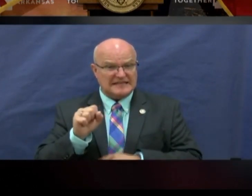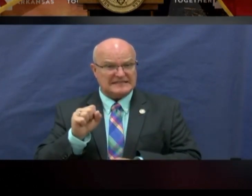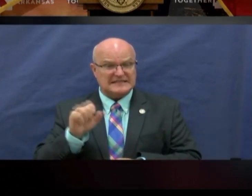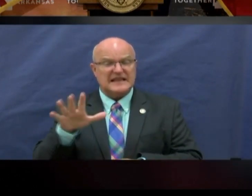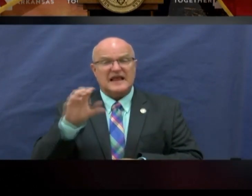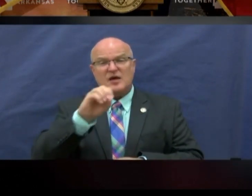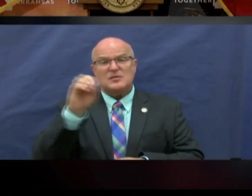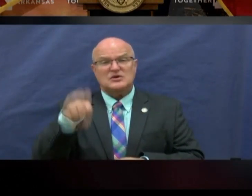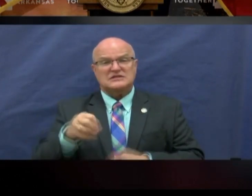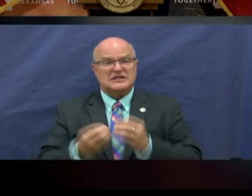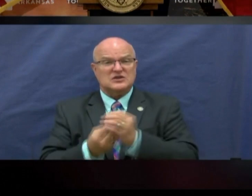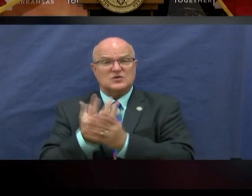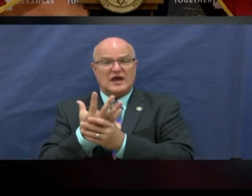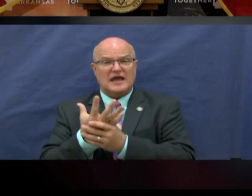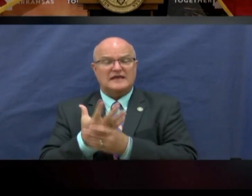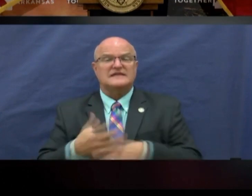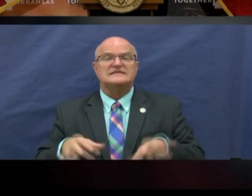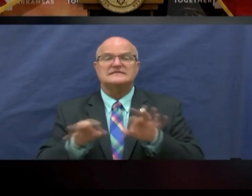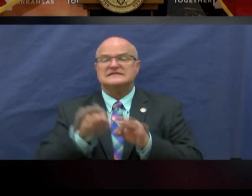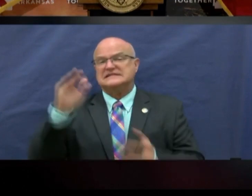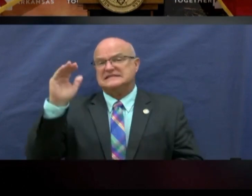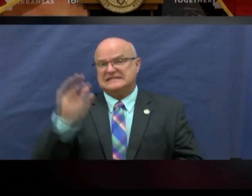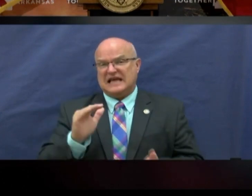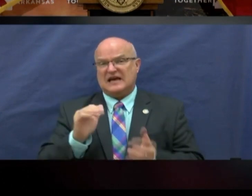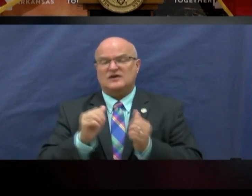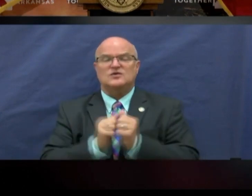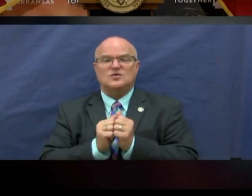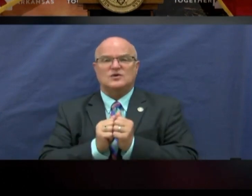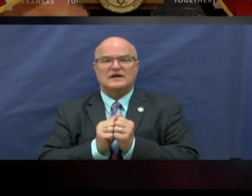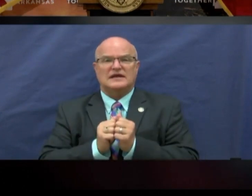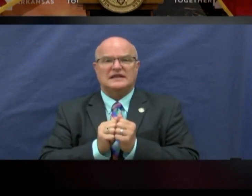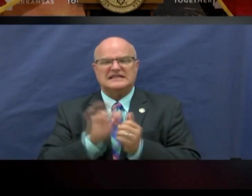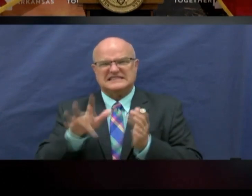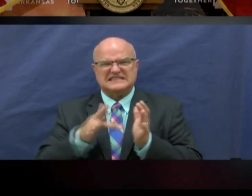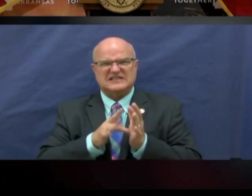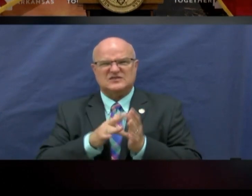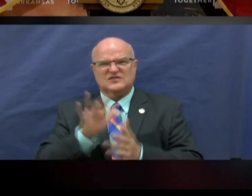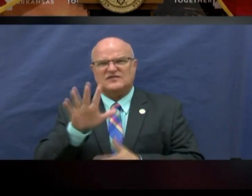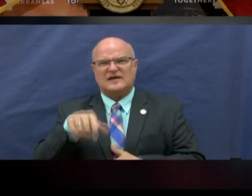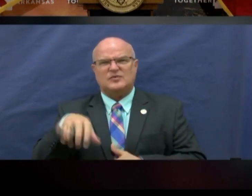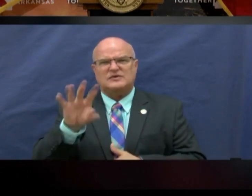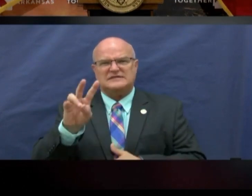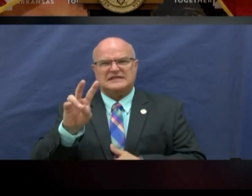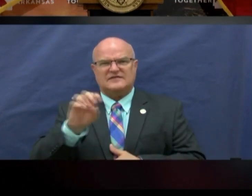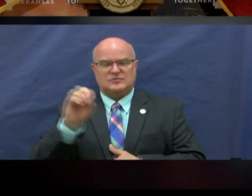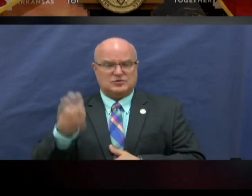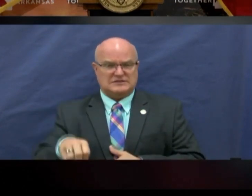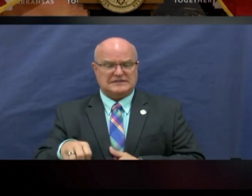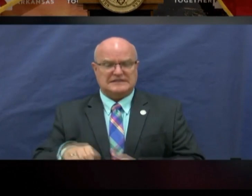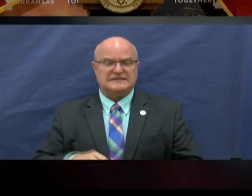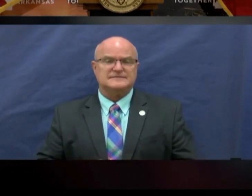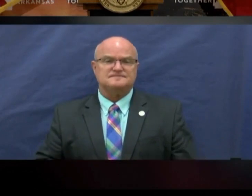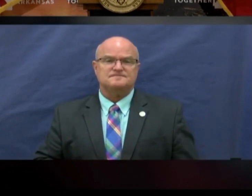percent growth is significantly down, with the Central actually having a 5.7% growth rate.